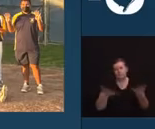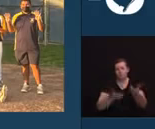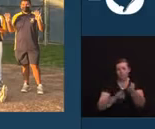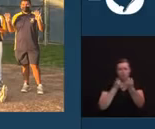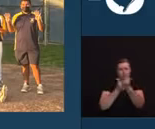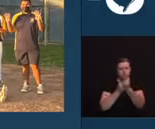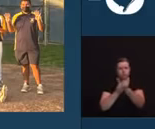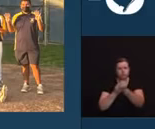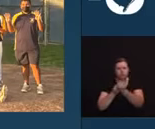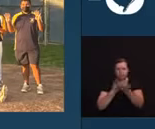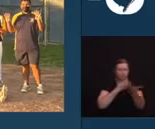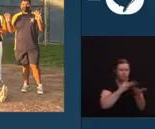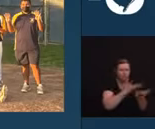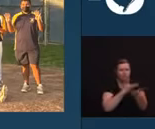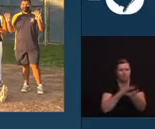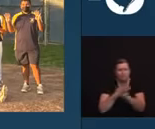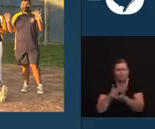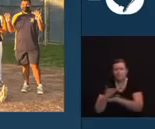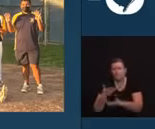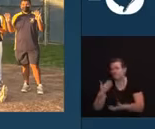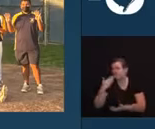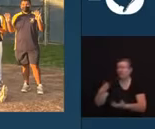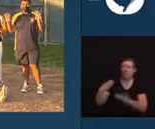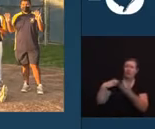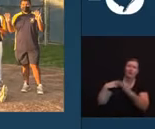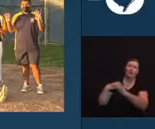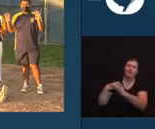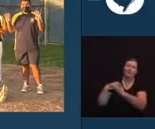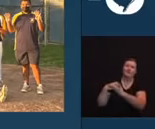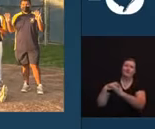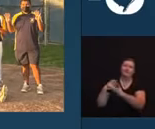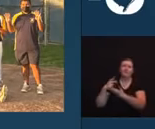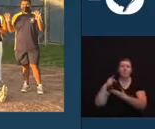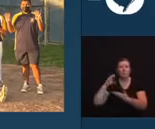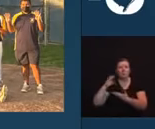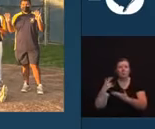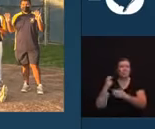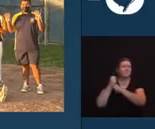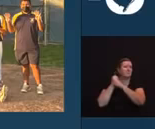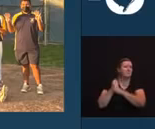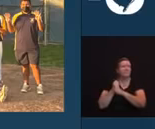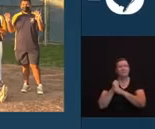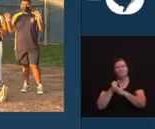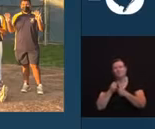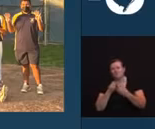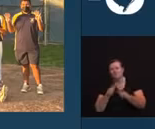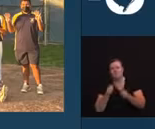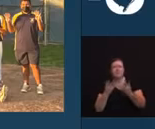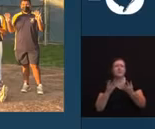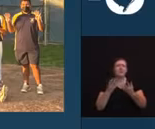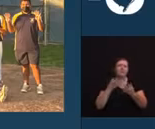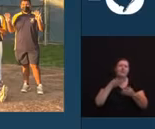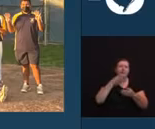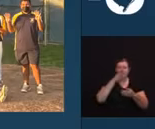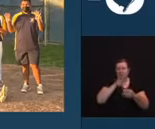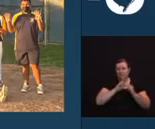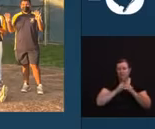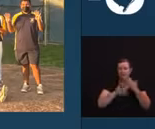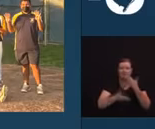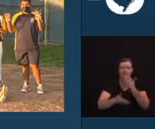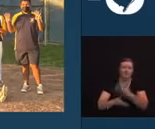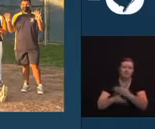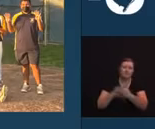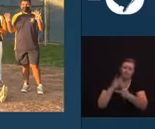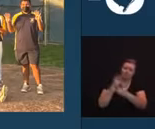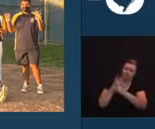love of our national pastime and for being a role model for so many. May God bless him and watch over him and his family. And